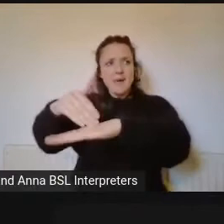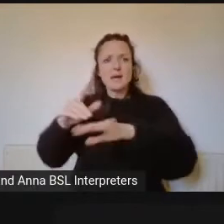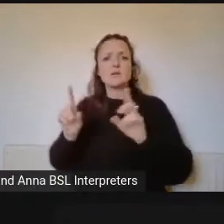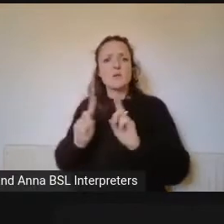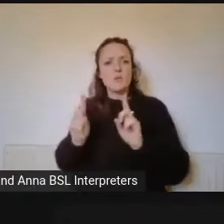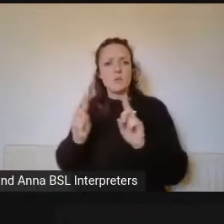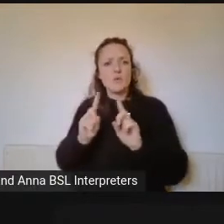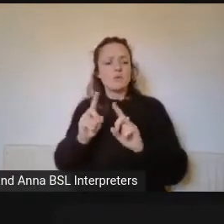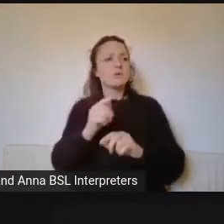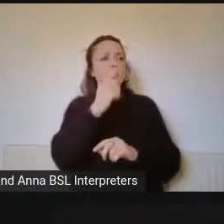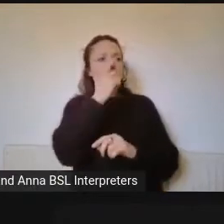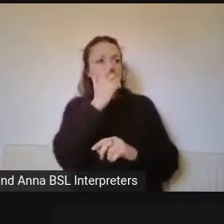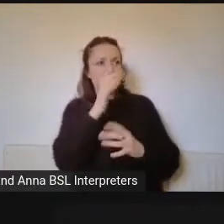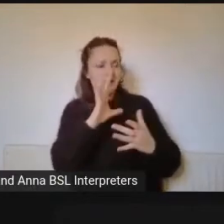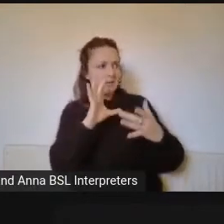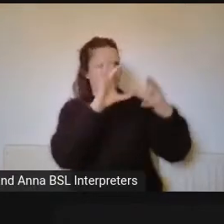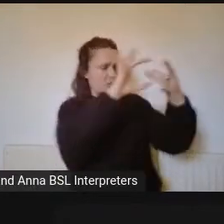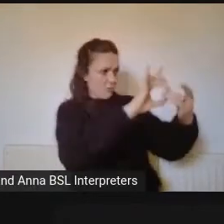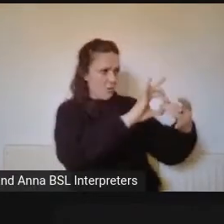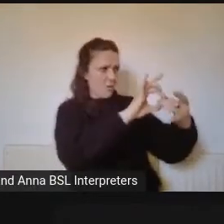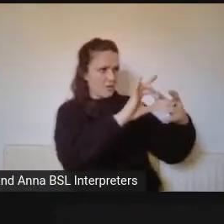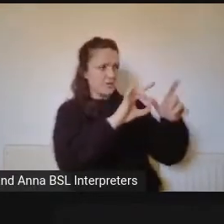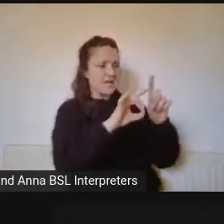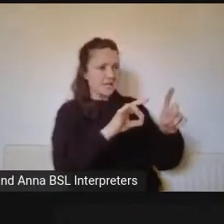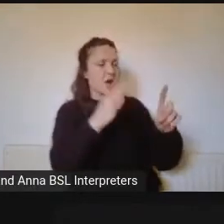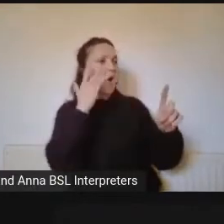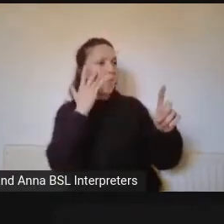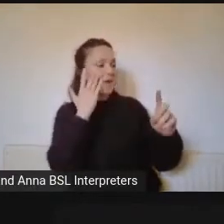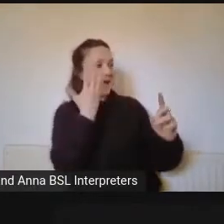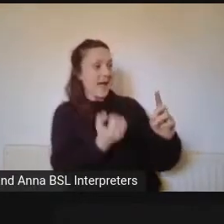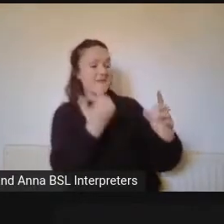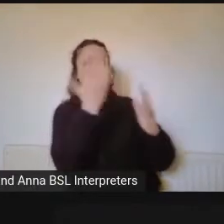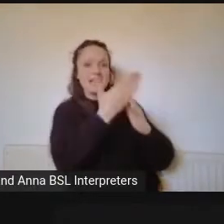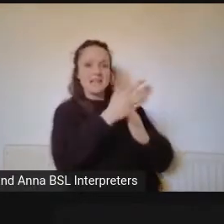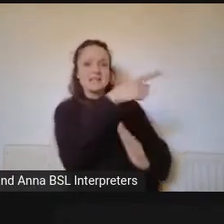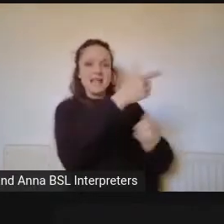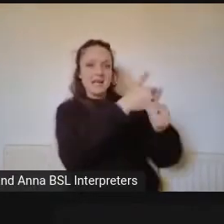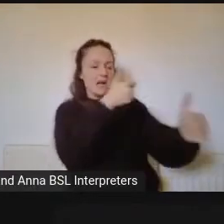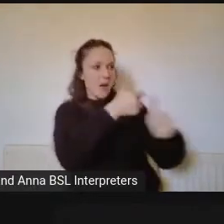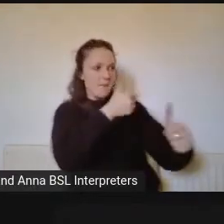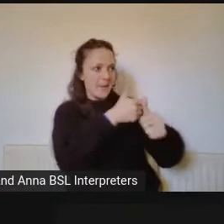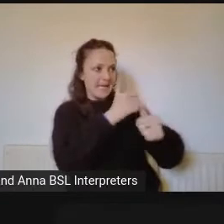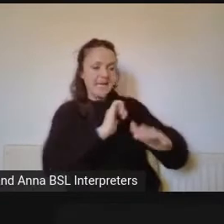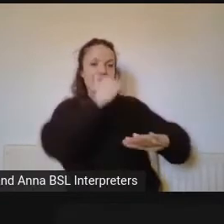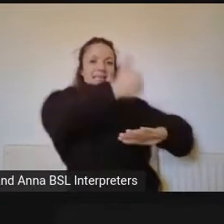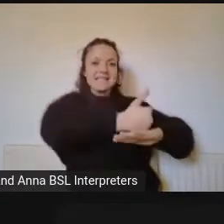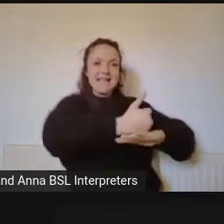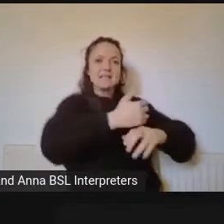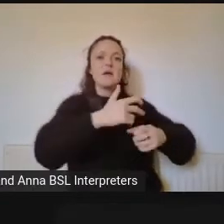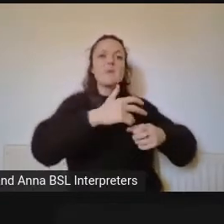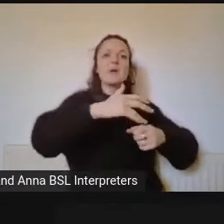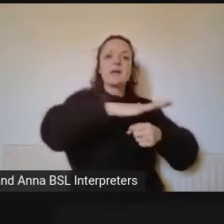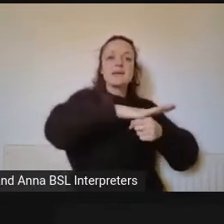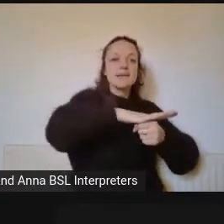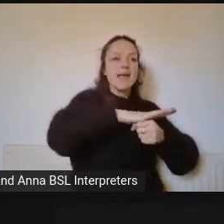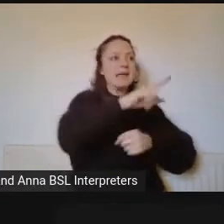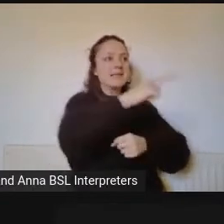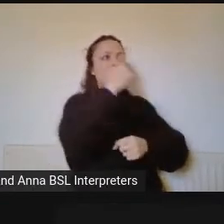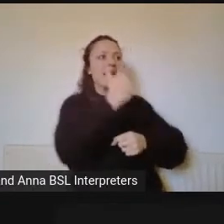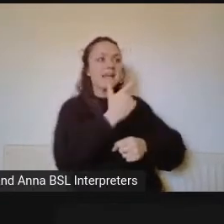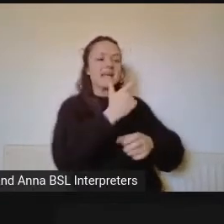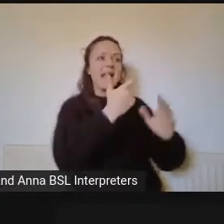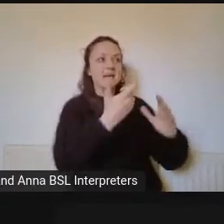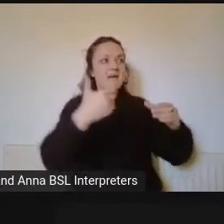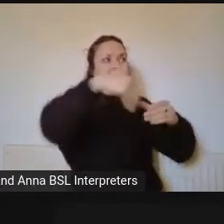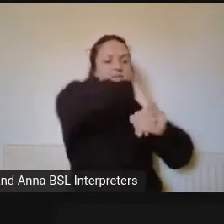them. And then once we've got that case to them, we can reach into those people again and get them involved in more